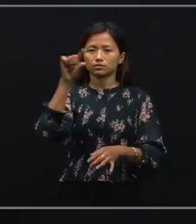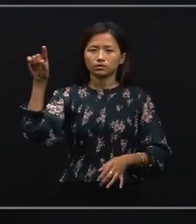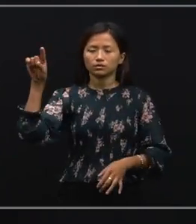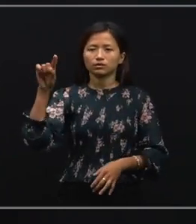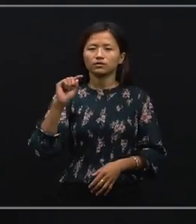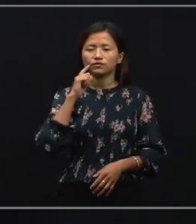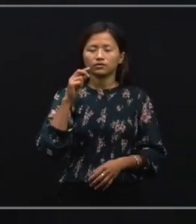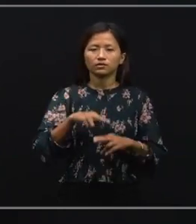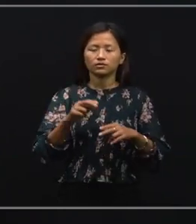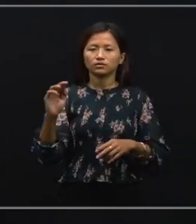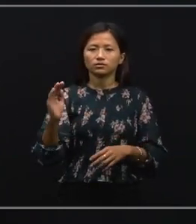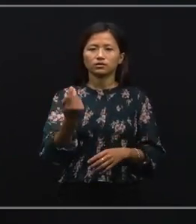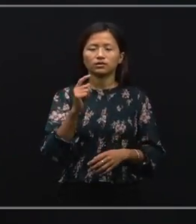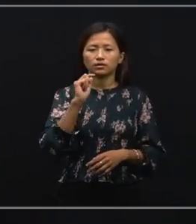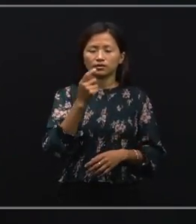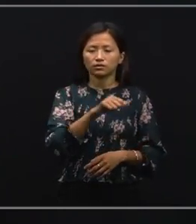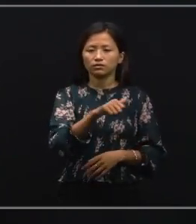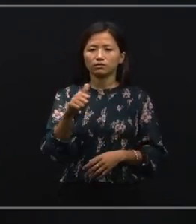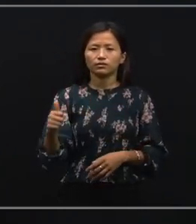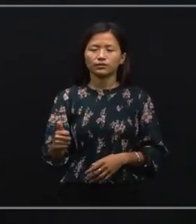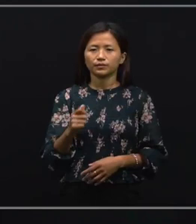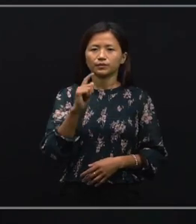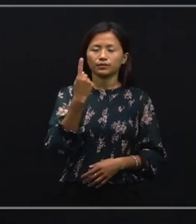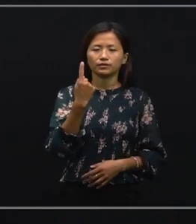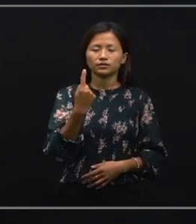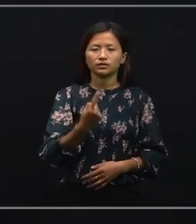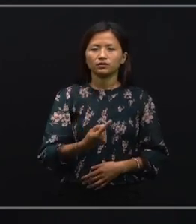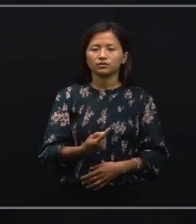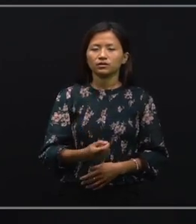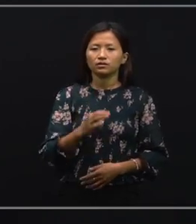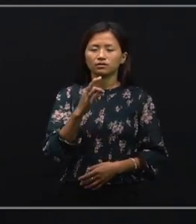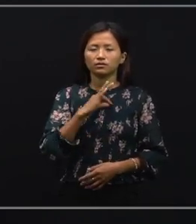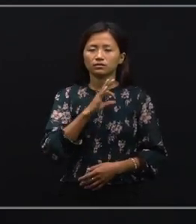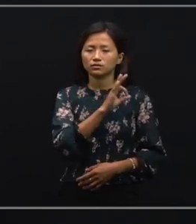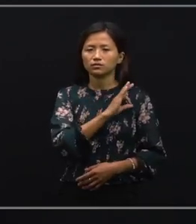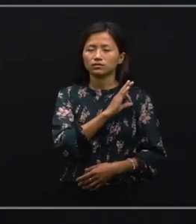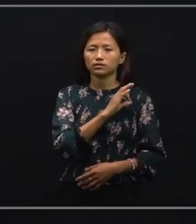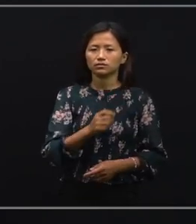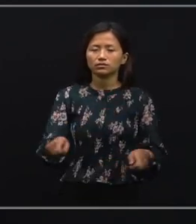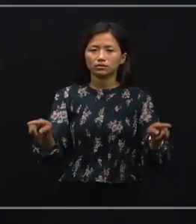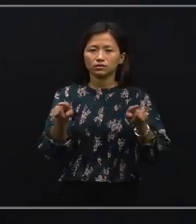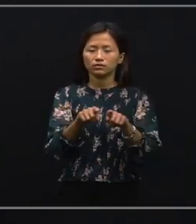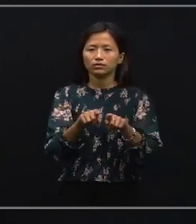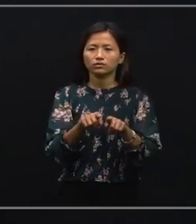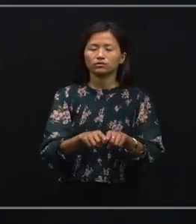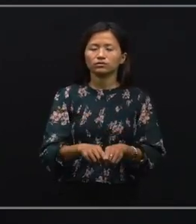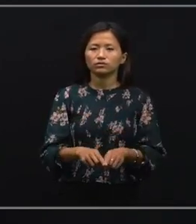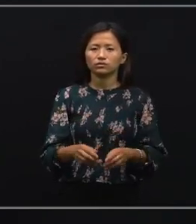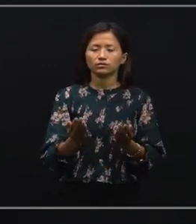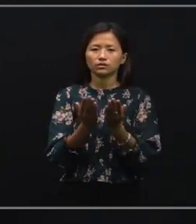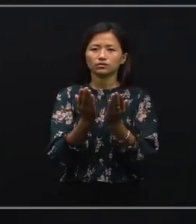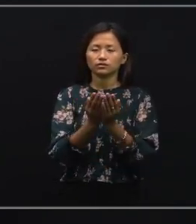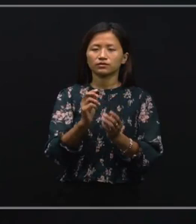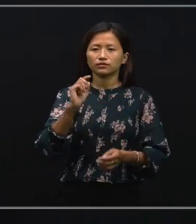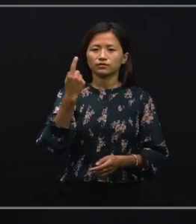but if there's anyone who still is not clear with the rhyming scheme, I would like you to take your book and read the